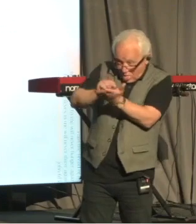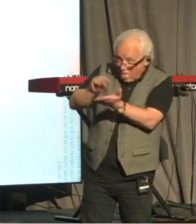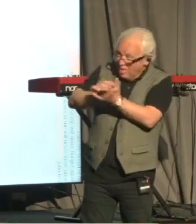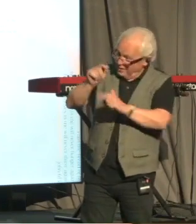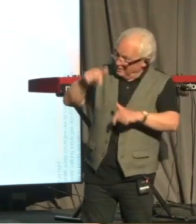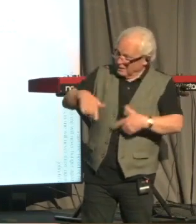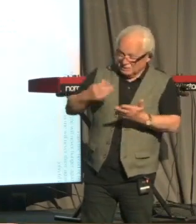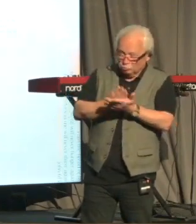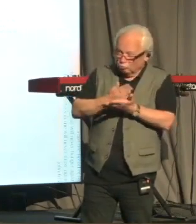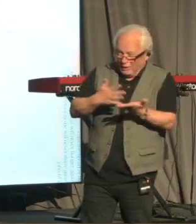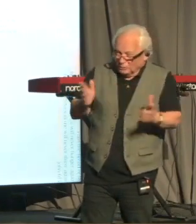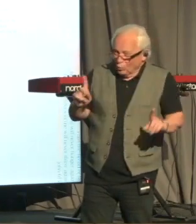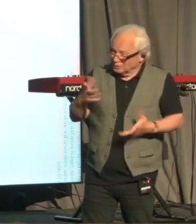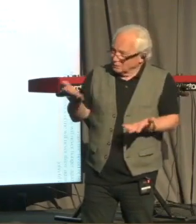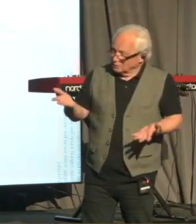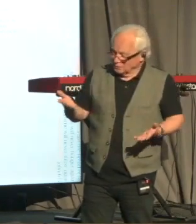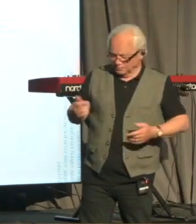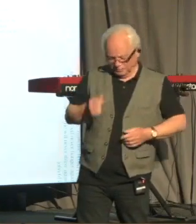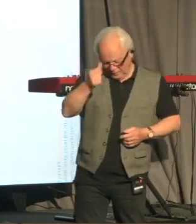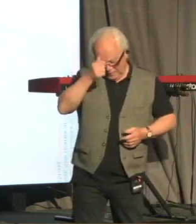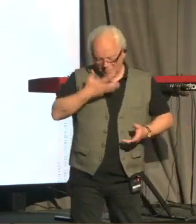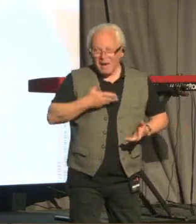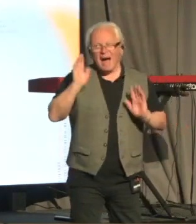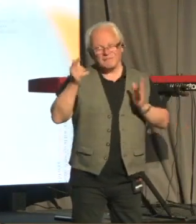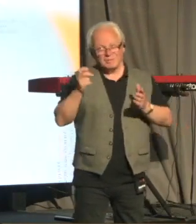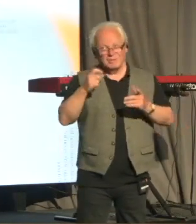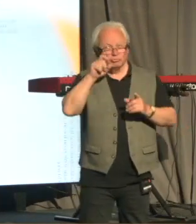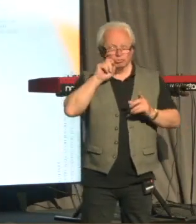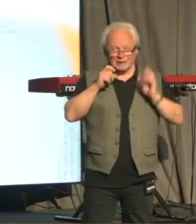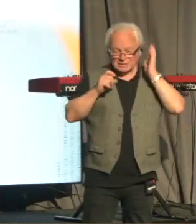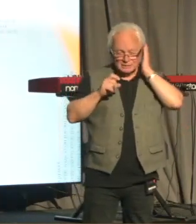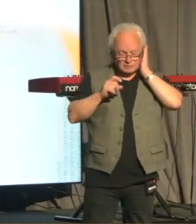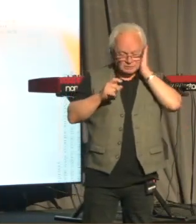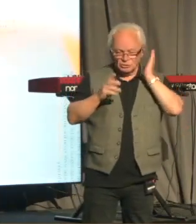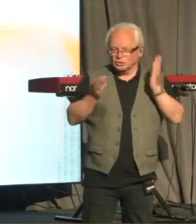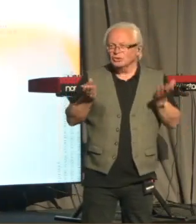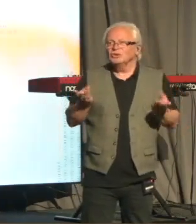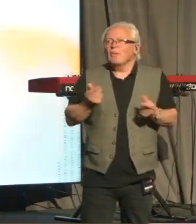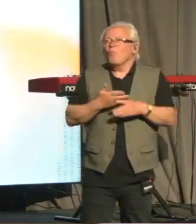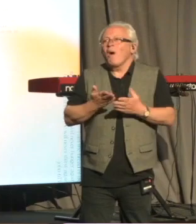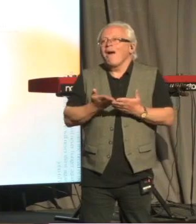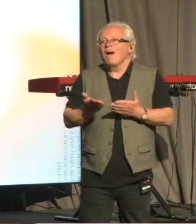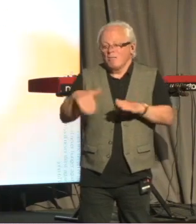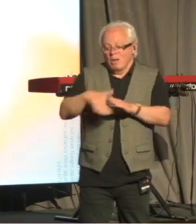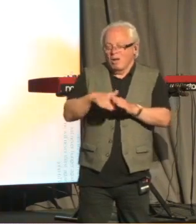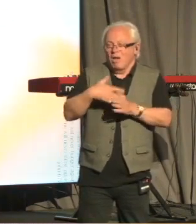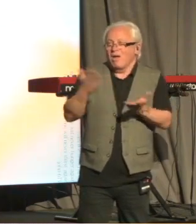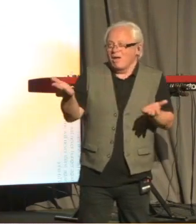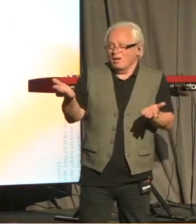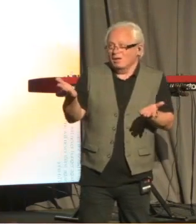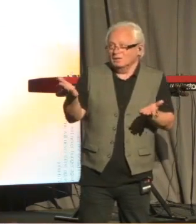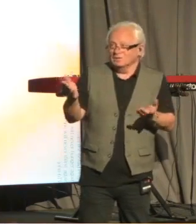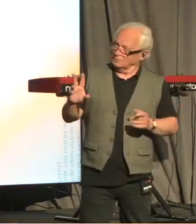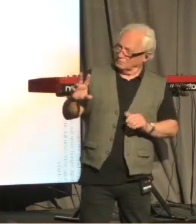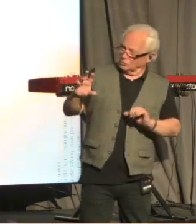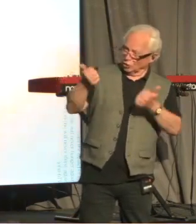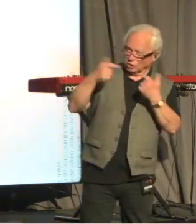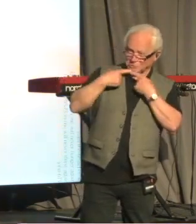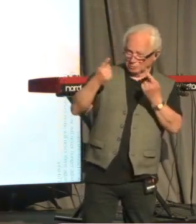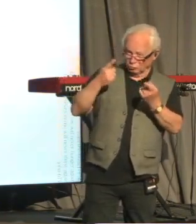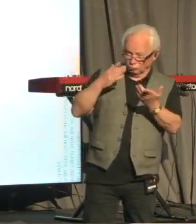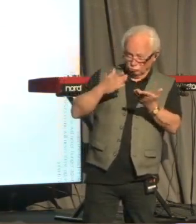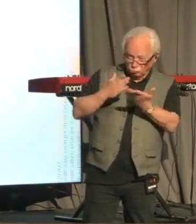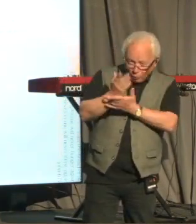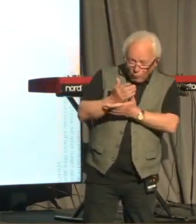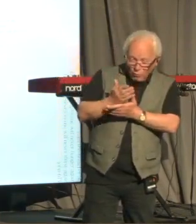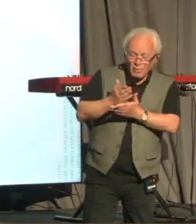this bread? There must be a catch, right? Because the gospel is just too good to be true. There